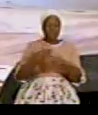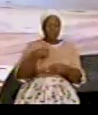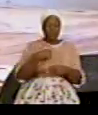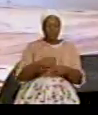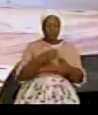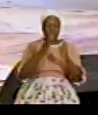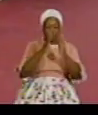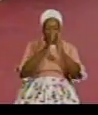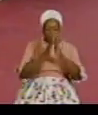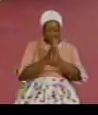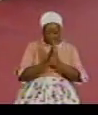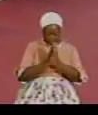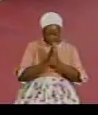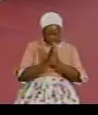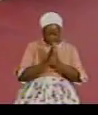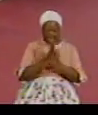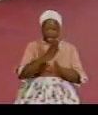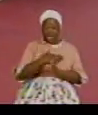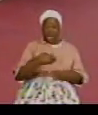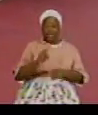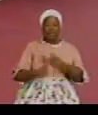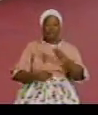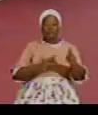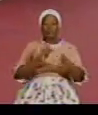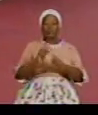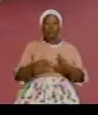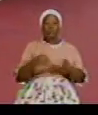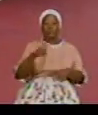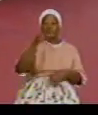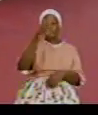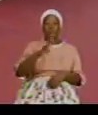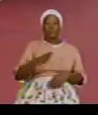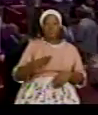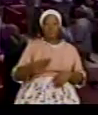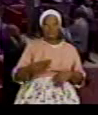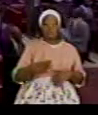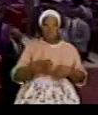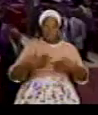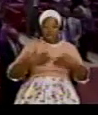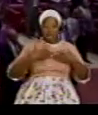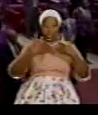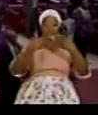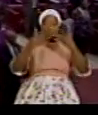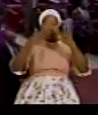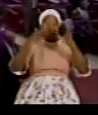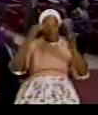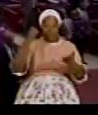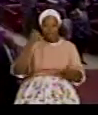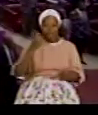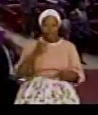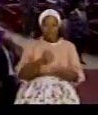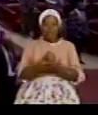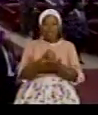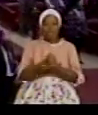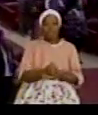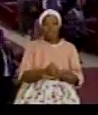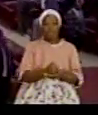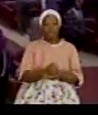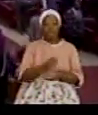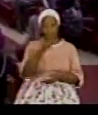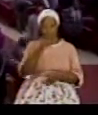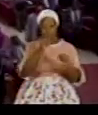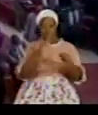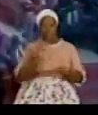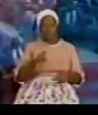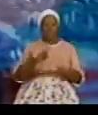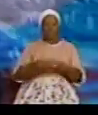pray. And the people of God said, amen. God bless you. You can see that